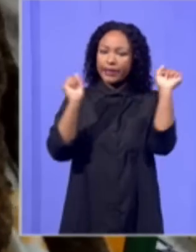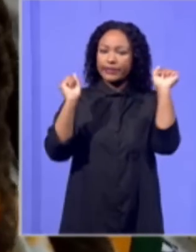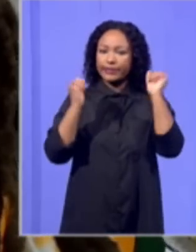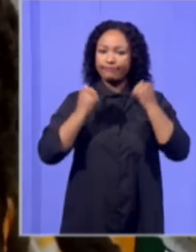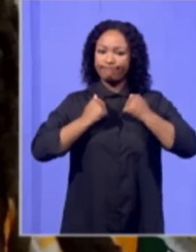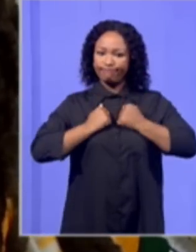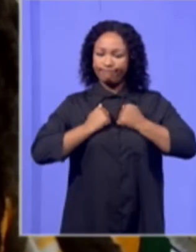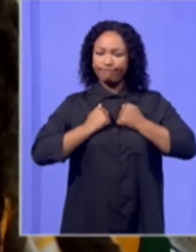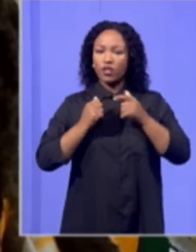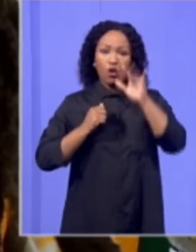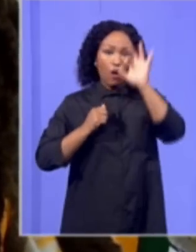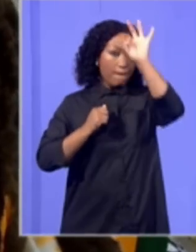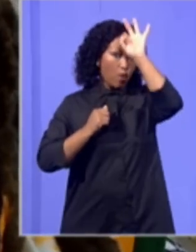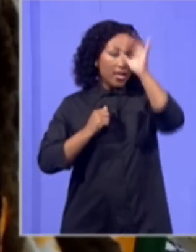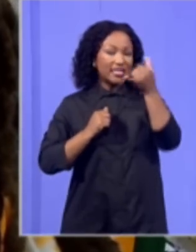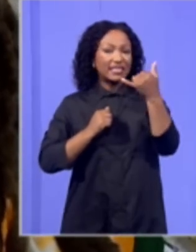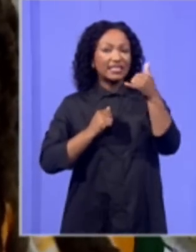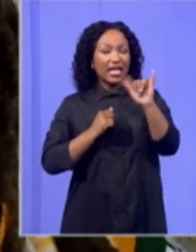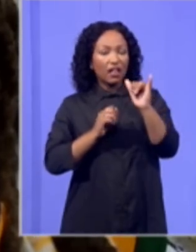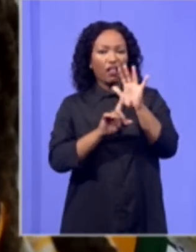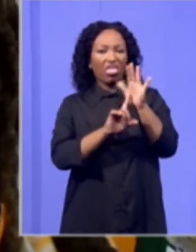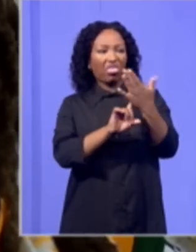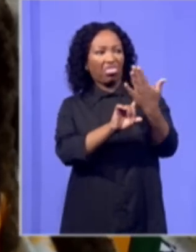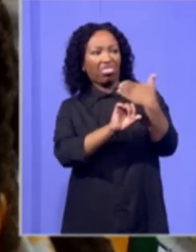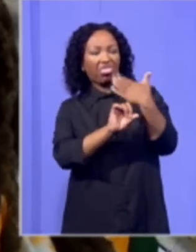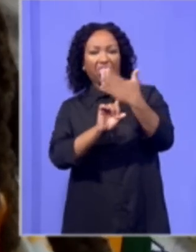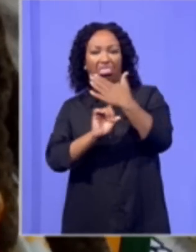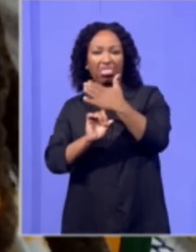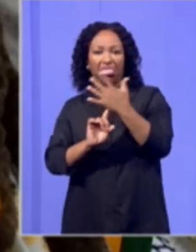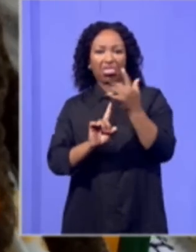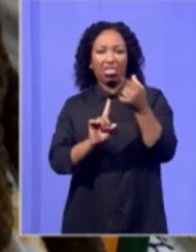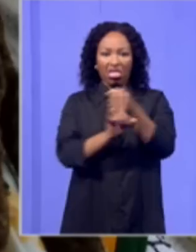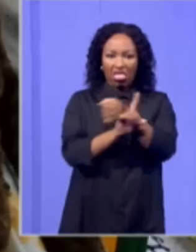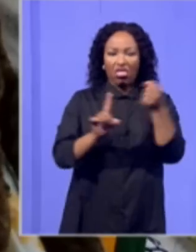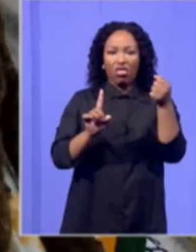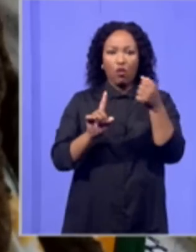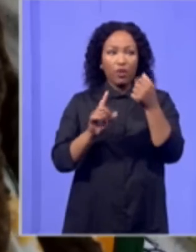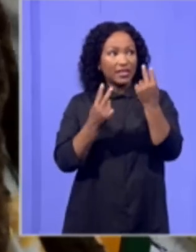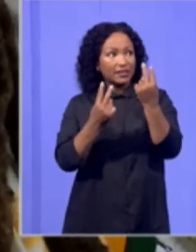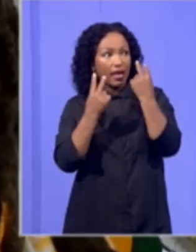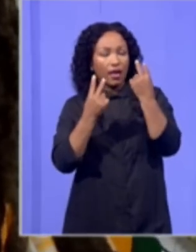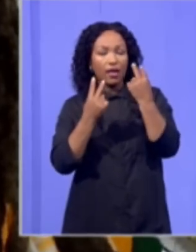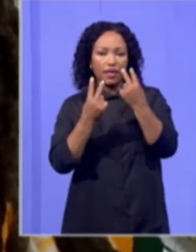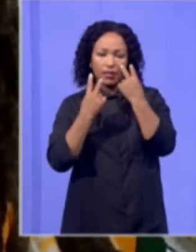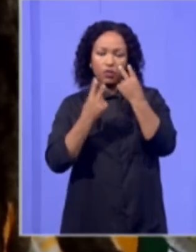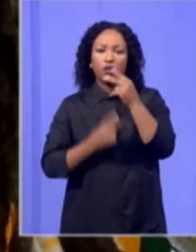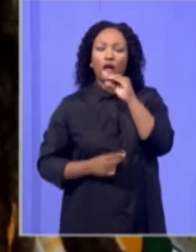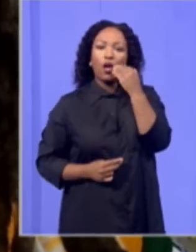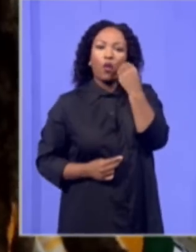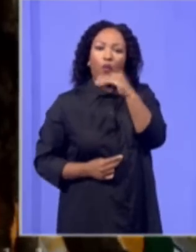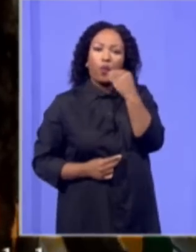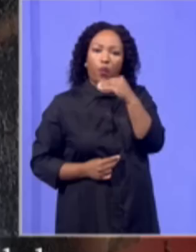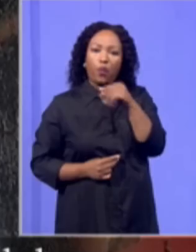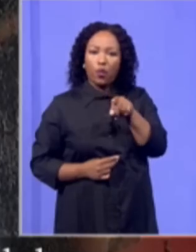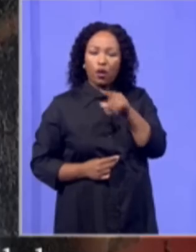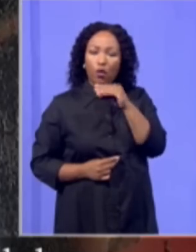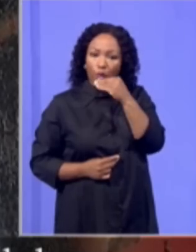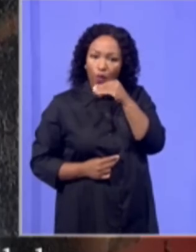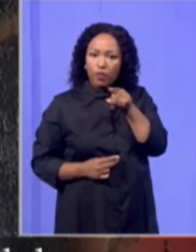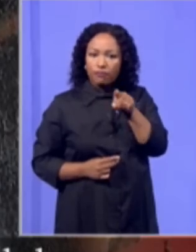still brutalizing us in vain. When they see us, they already see Dikgang, so we are in a problem.